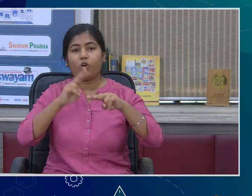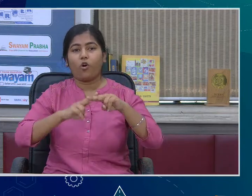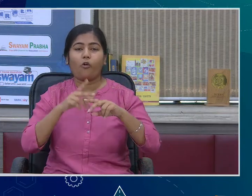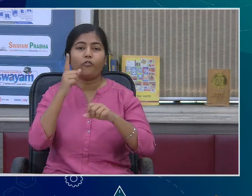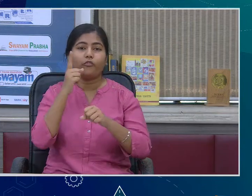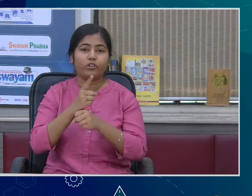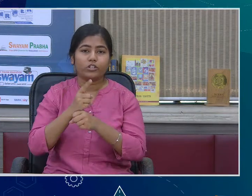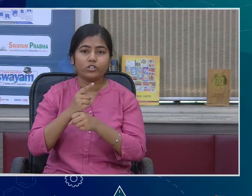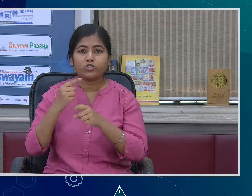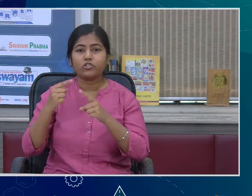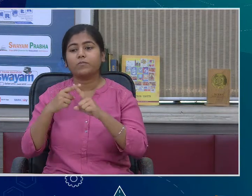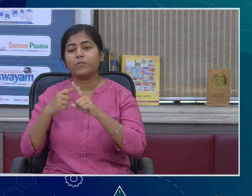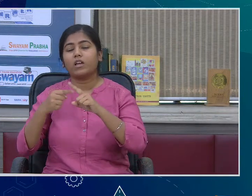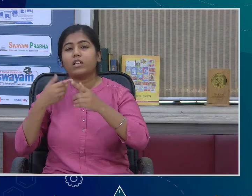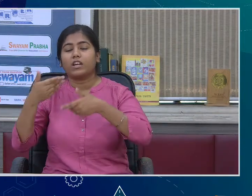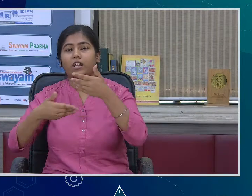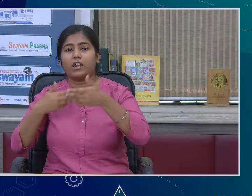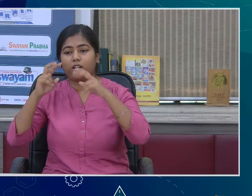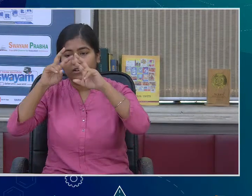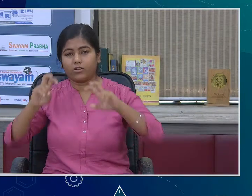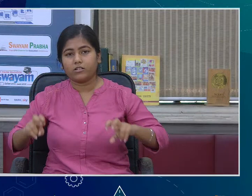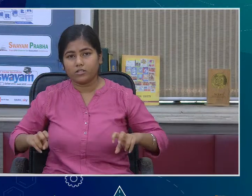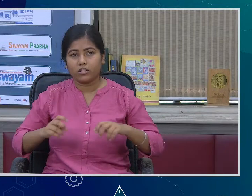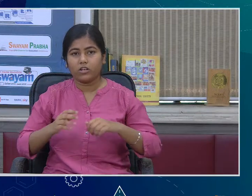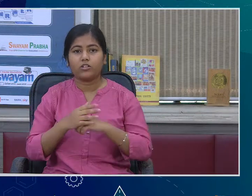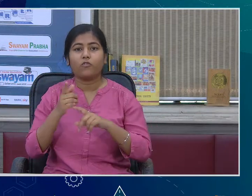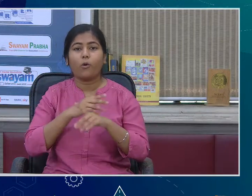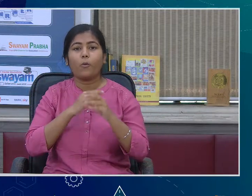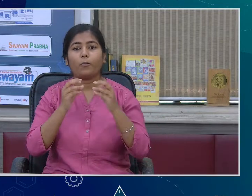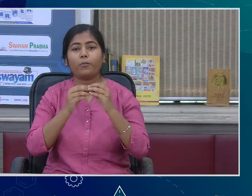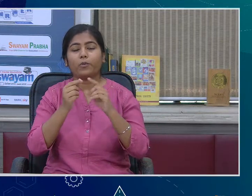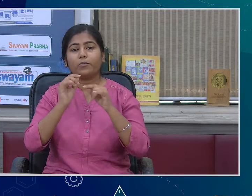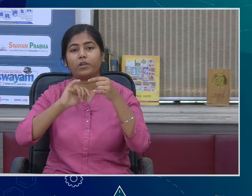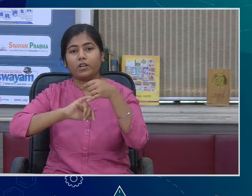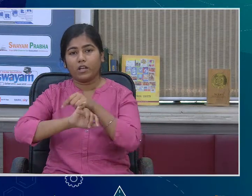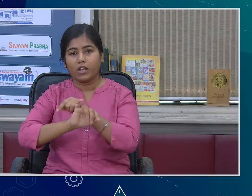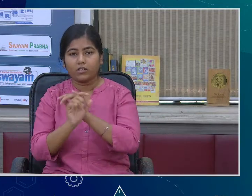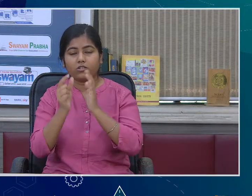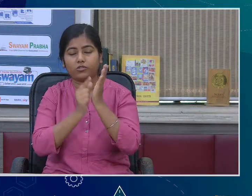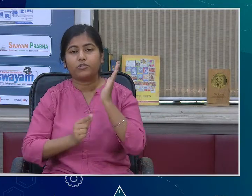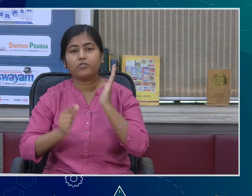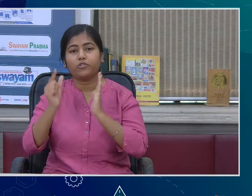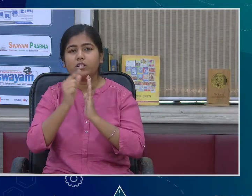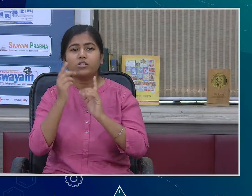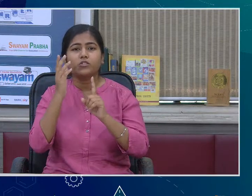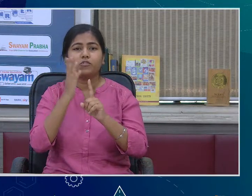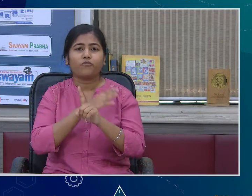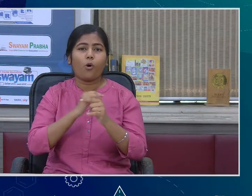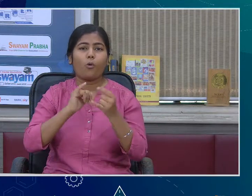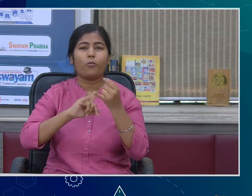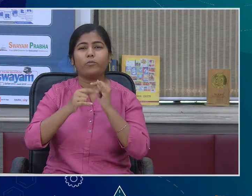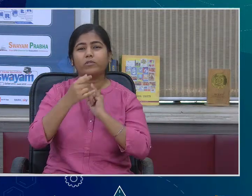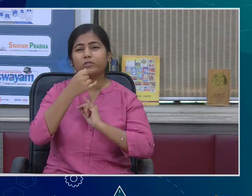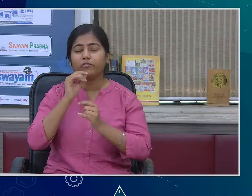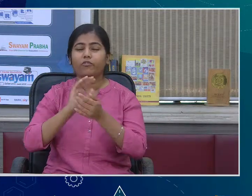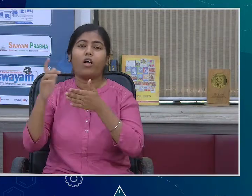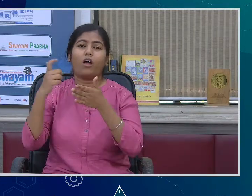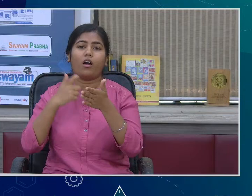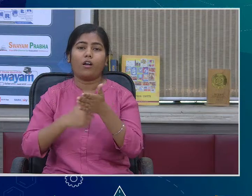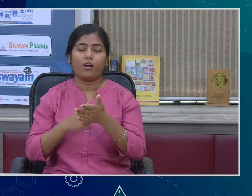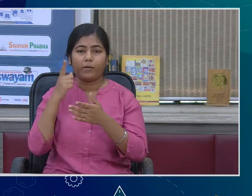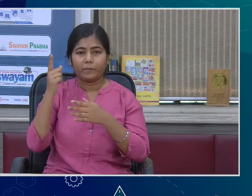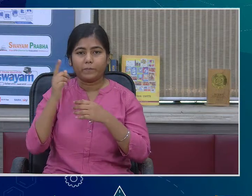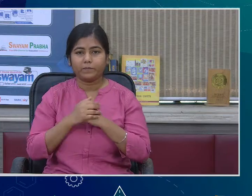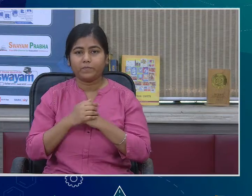Teachers and Training Research from BPS Women University, Kanpur, Kalan, Sonipat, Haryana.